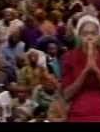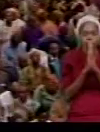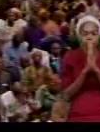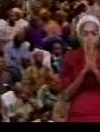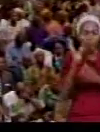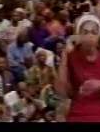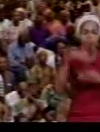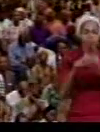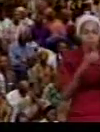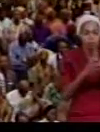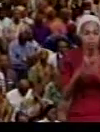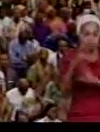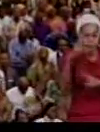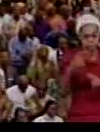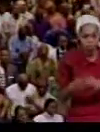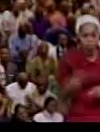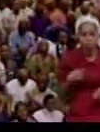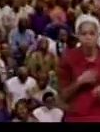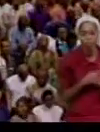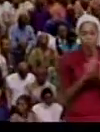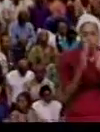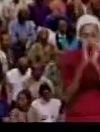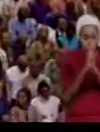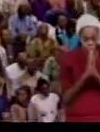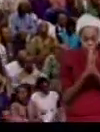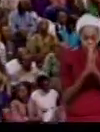In Jesus' name we pray.